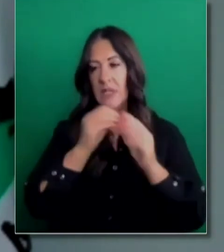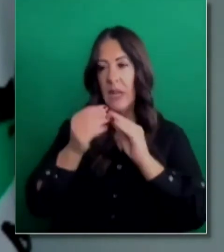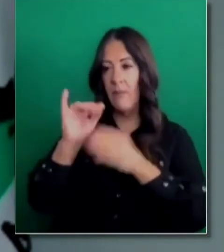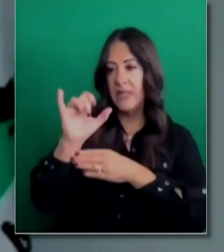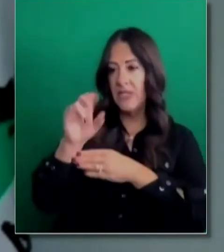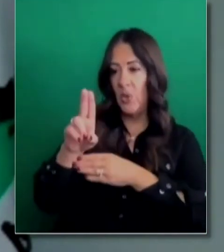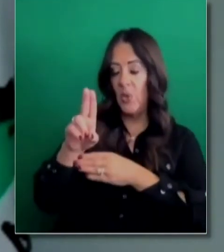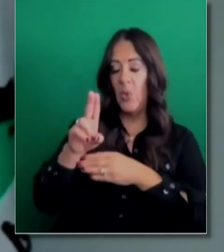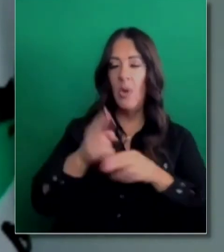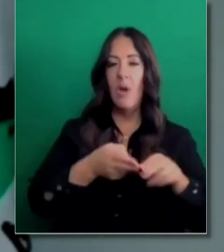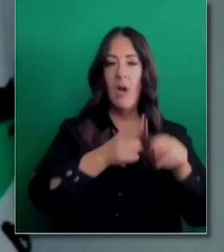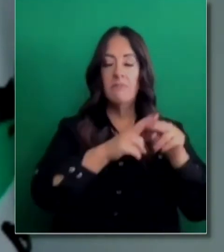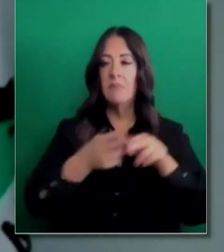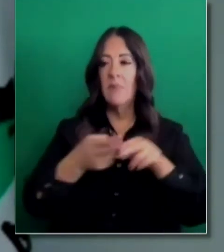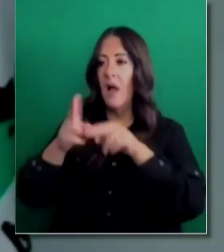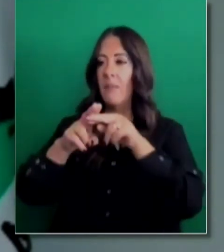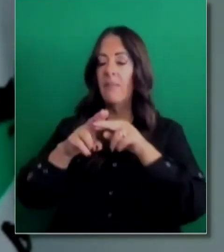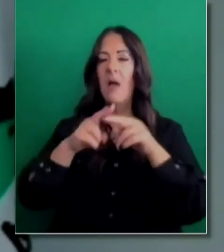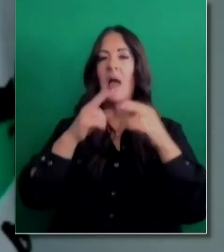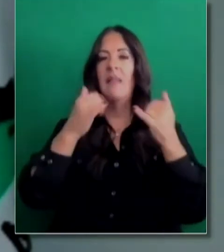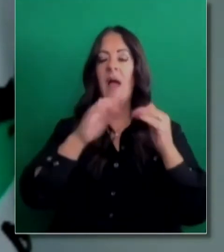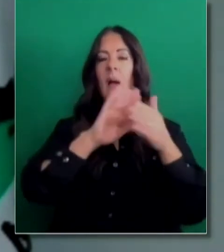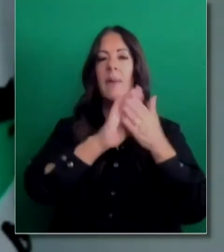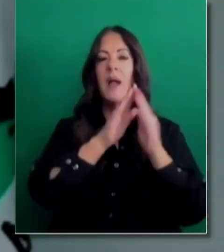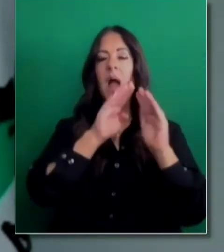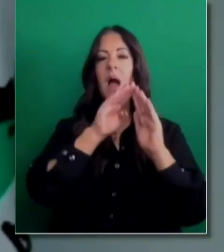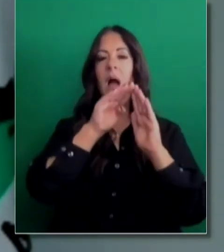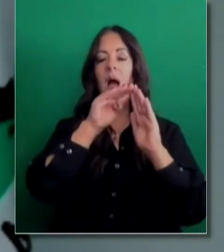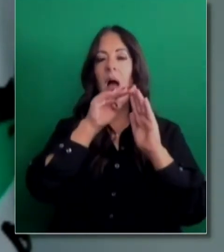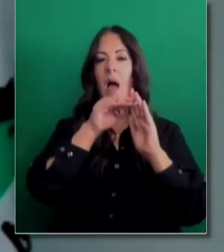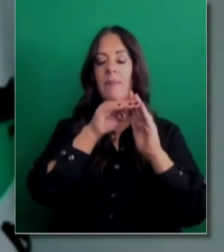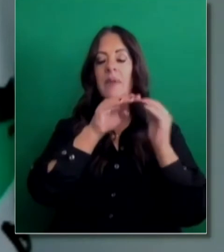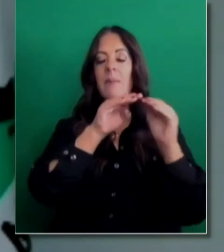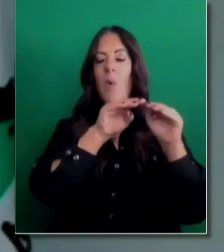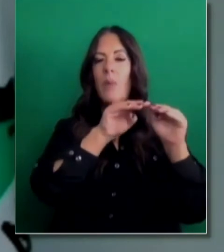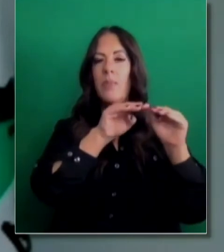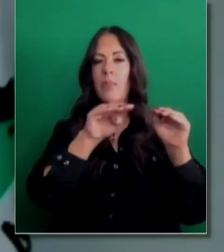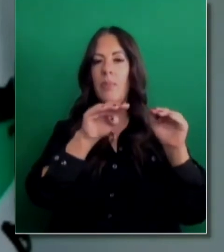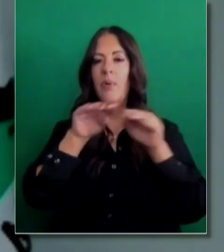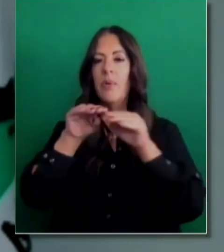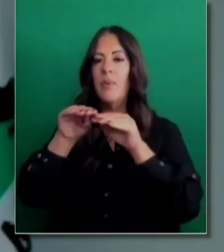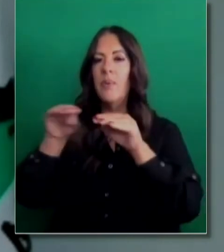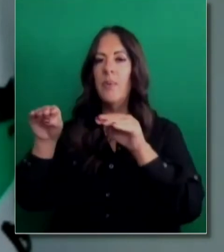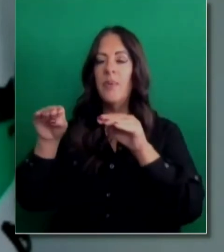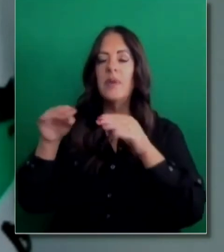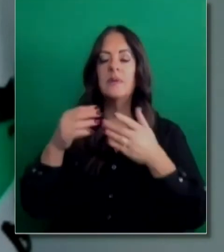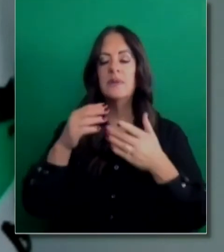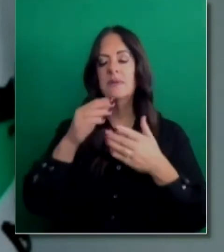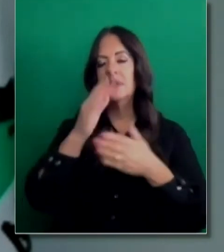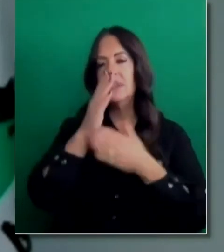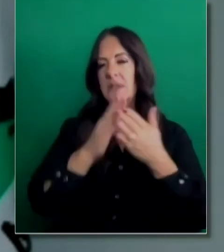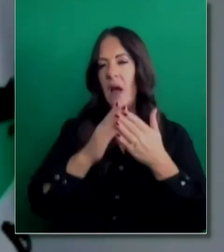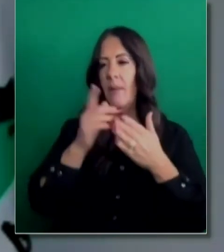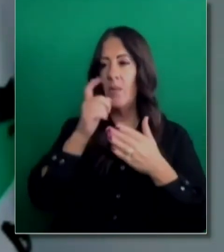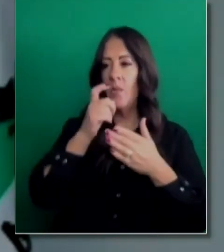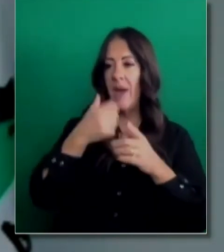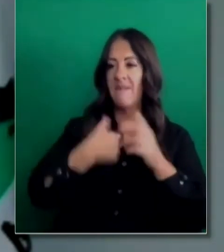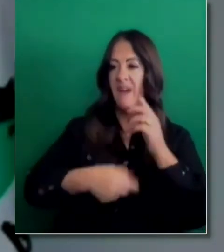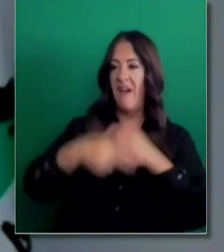are still concerned that over the last week, we've seen some high case numbers, and those will end up in our